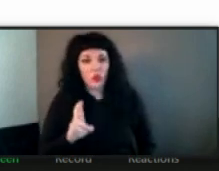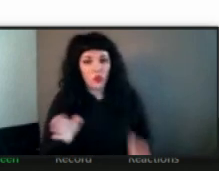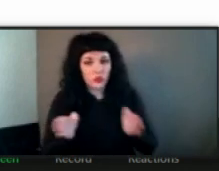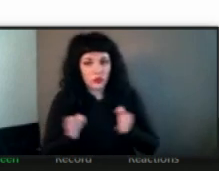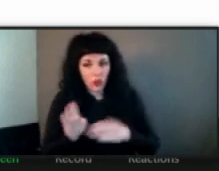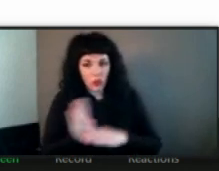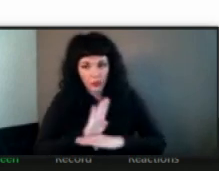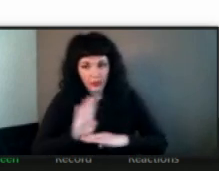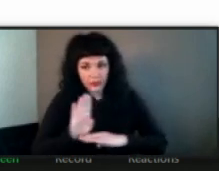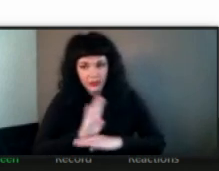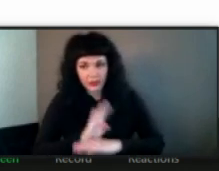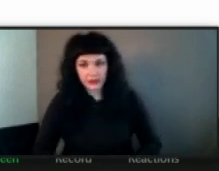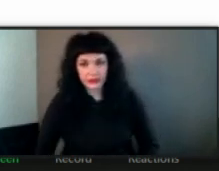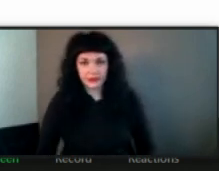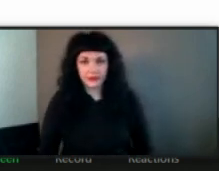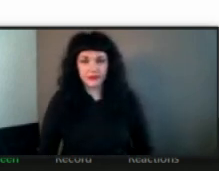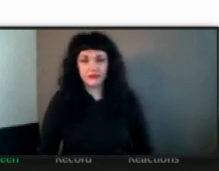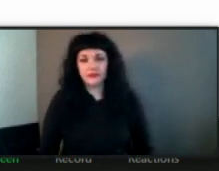business.